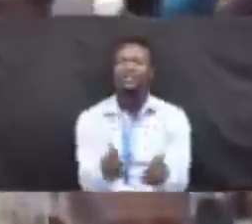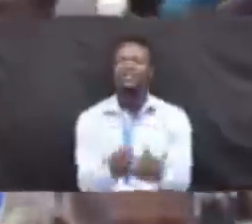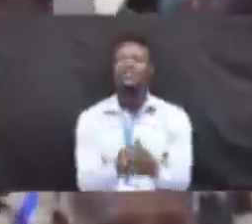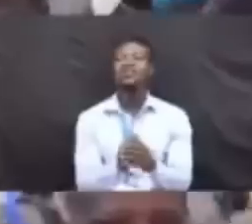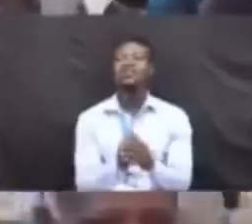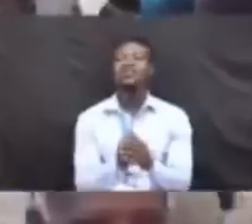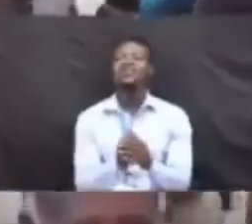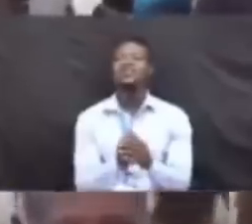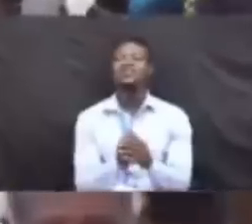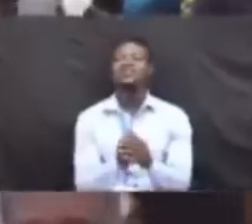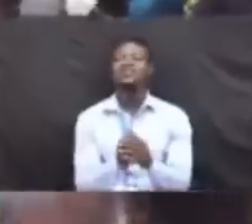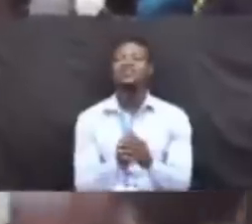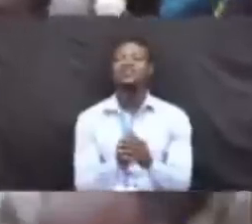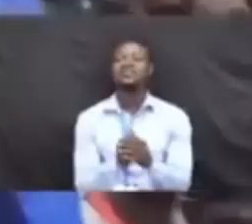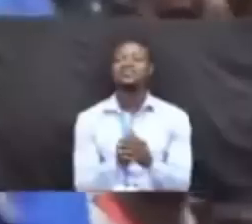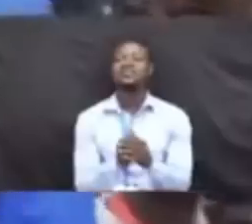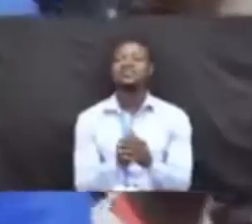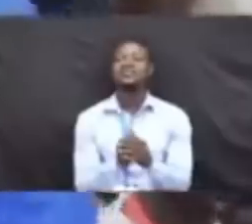Praise God.